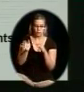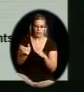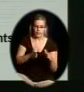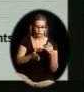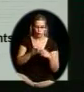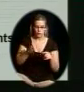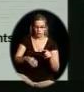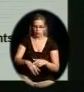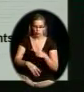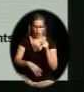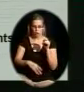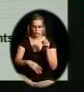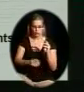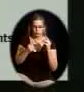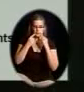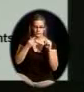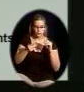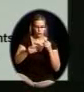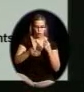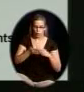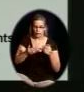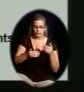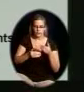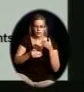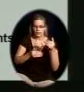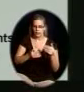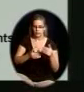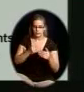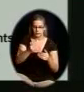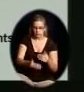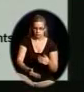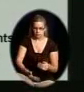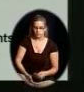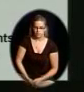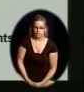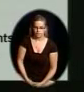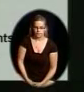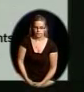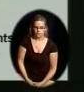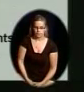long-term success? What is the next step with what's going to happen with these students?